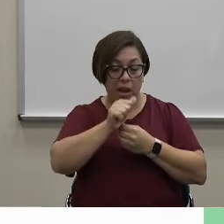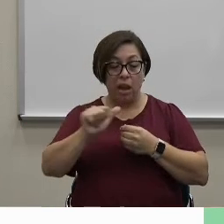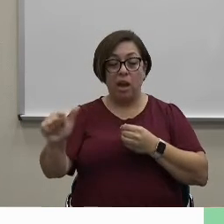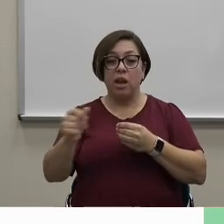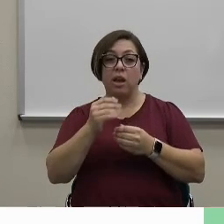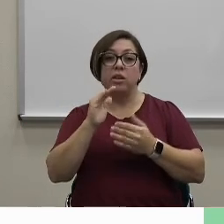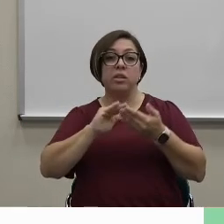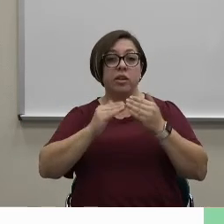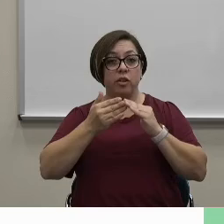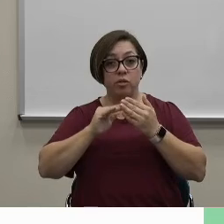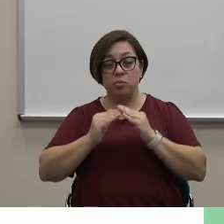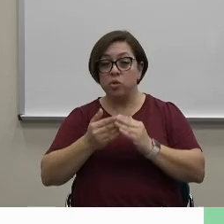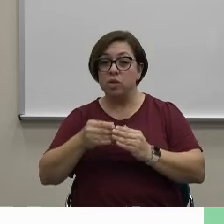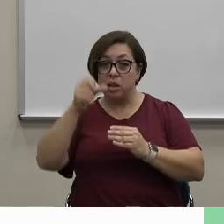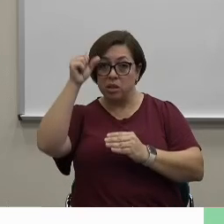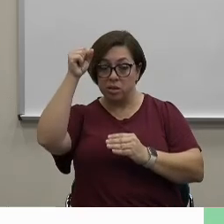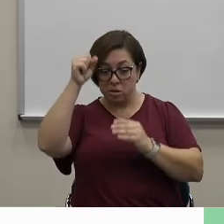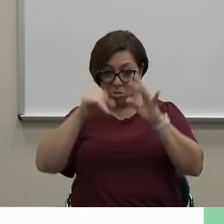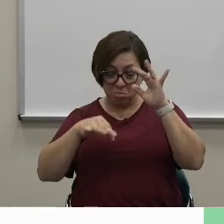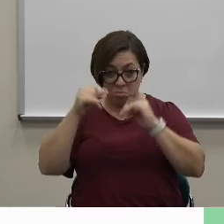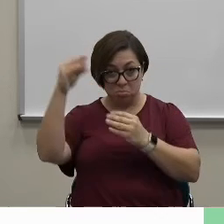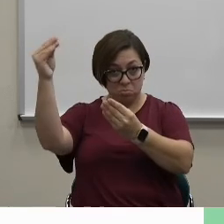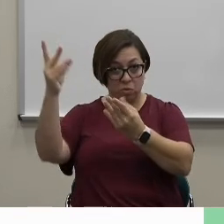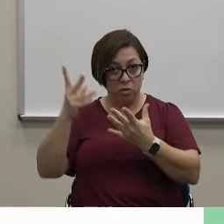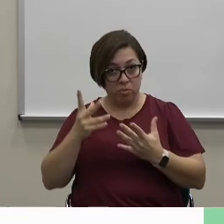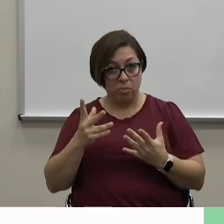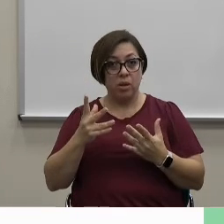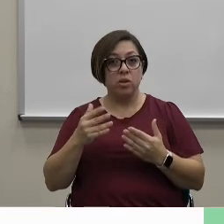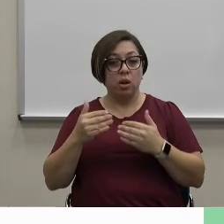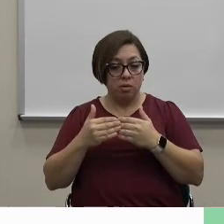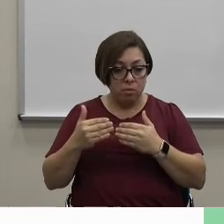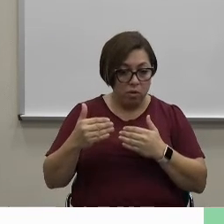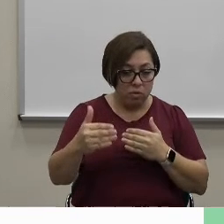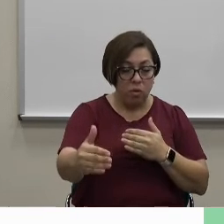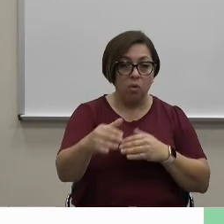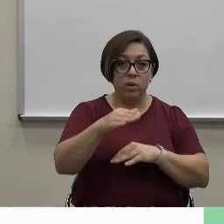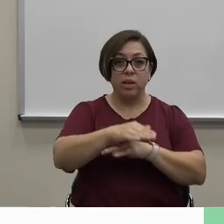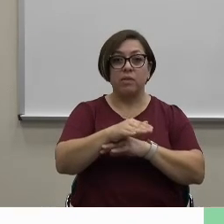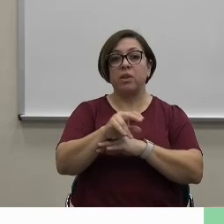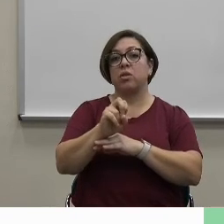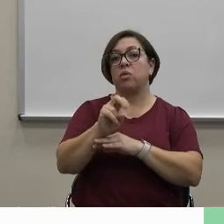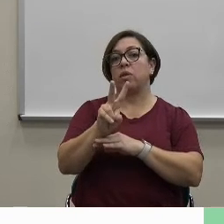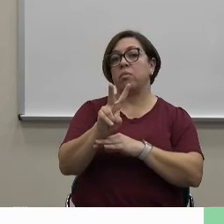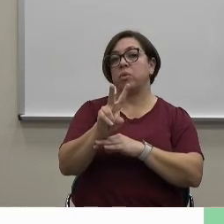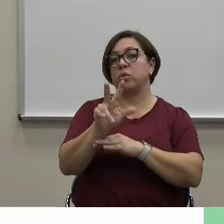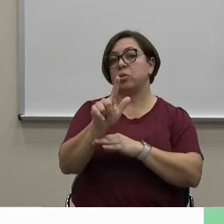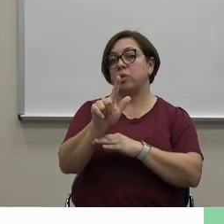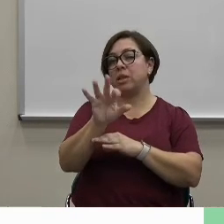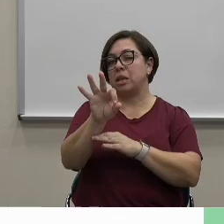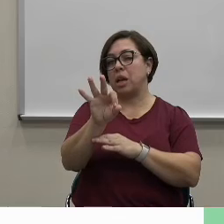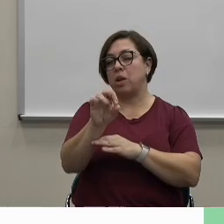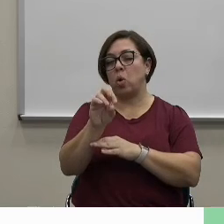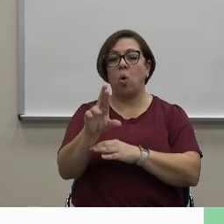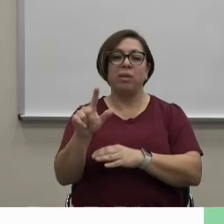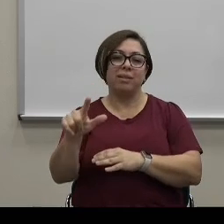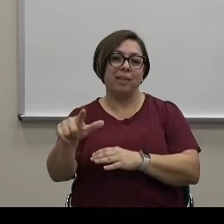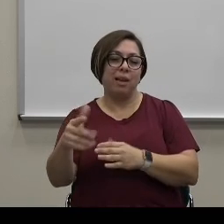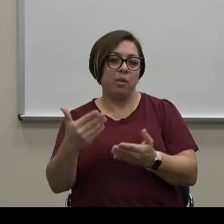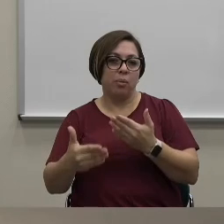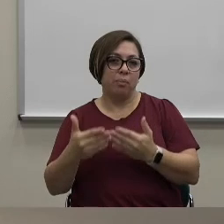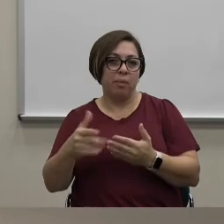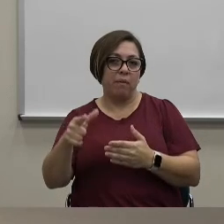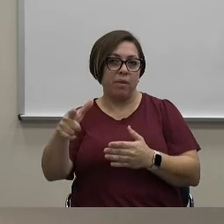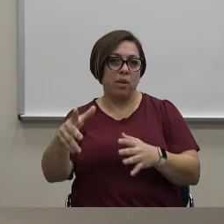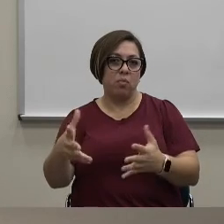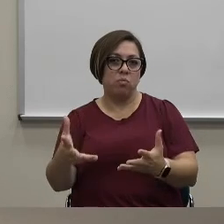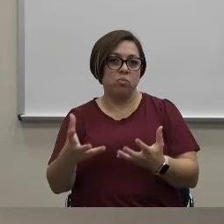get, and then move forward with the final adoption of a plan either that evening on November 29th or at a subsequent meeting if it wants to take a little bit more time to